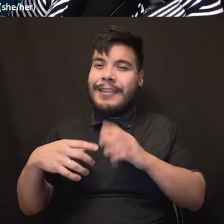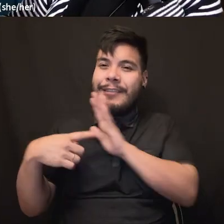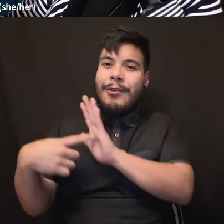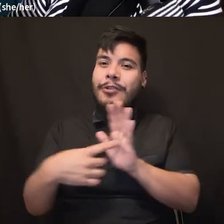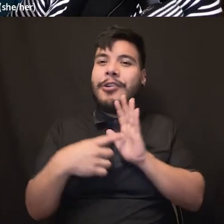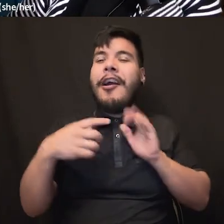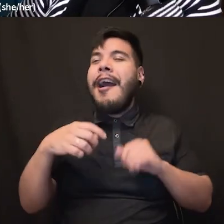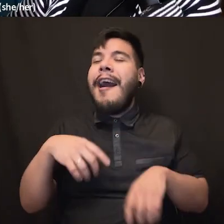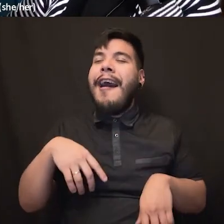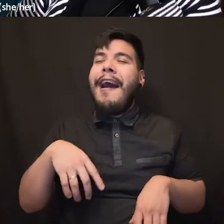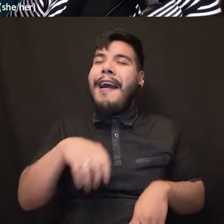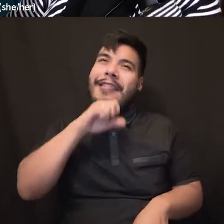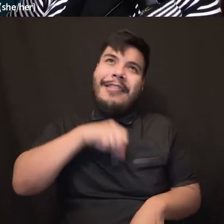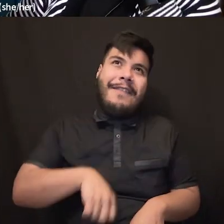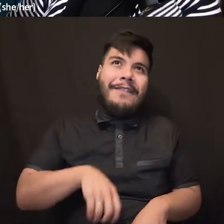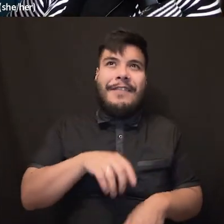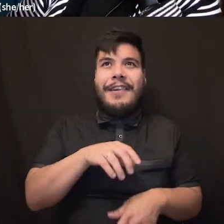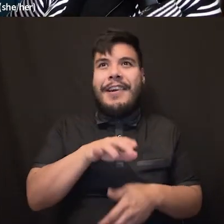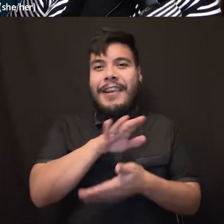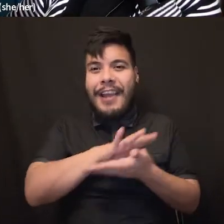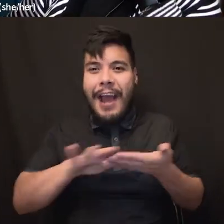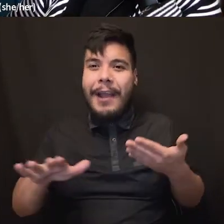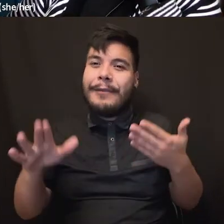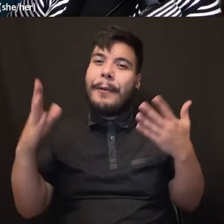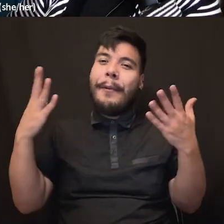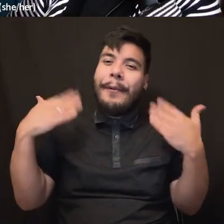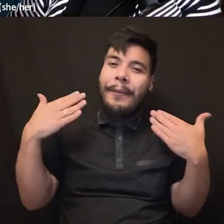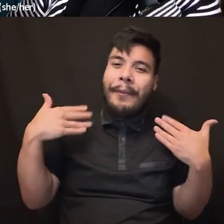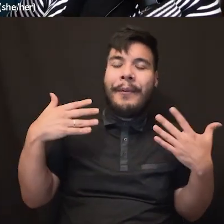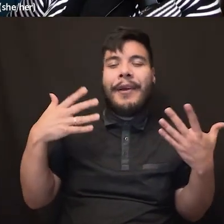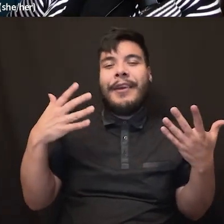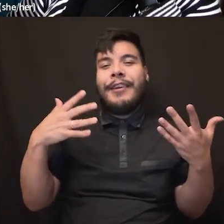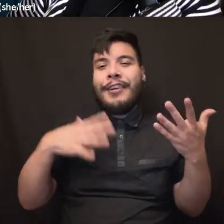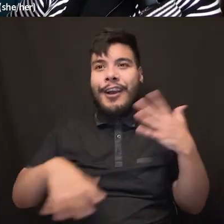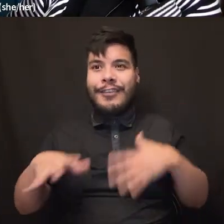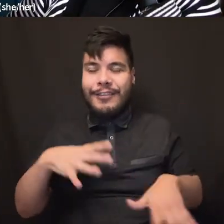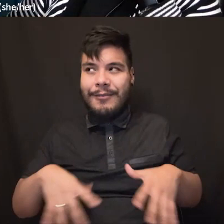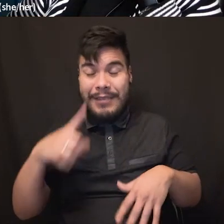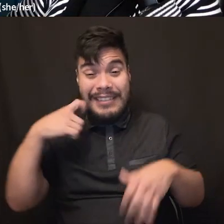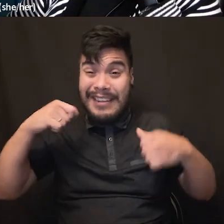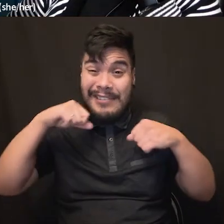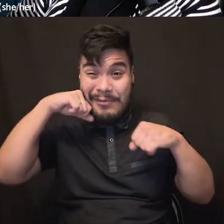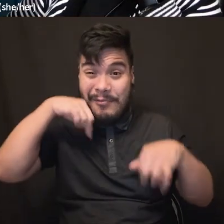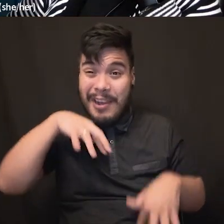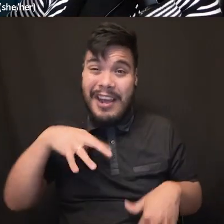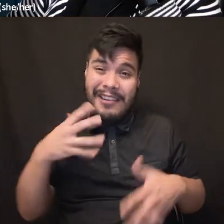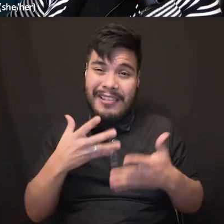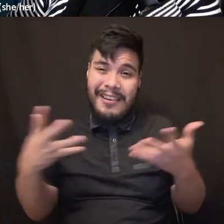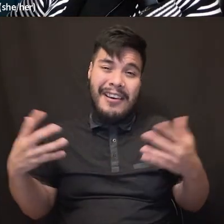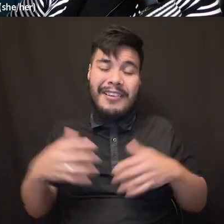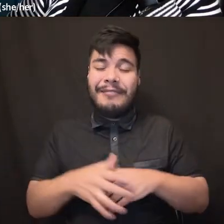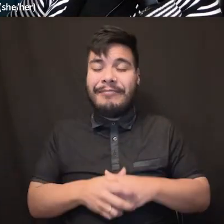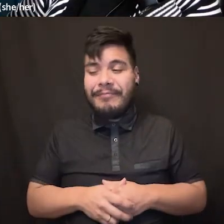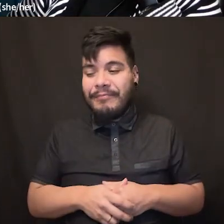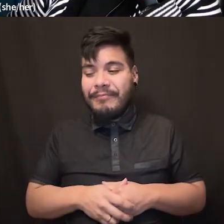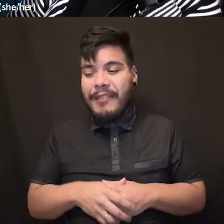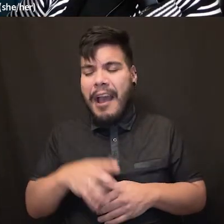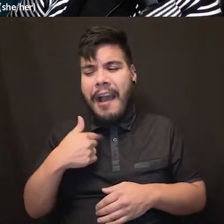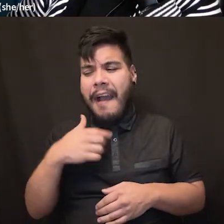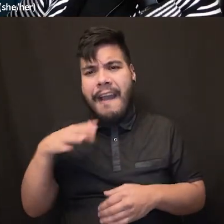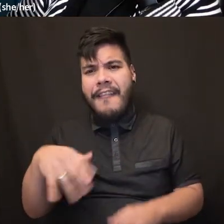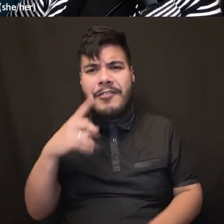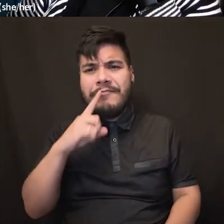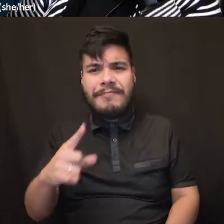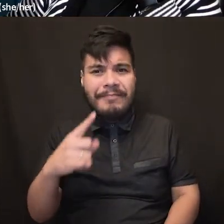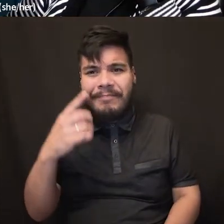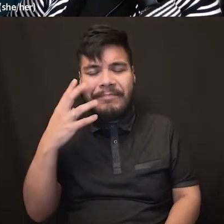nice cool costume where I get to not be under a bunch of layers. I haven't really